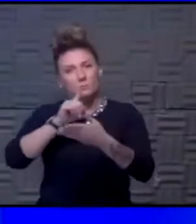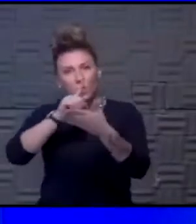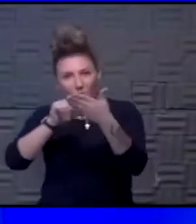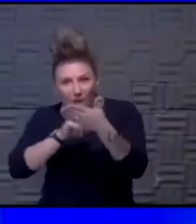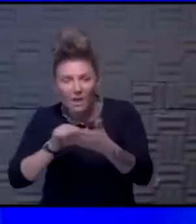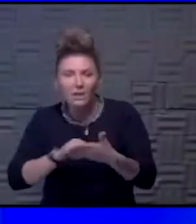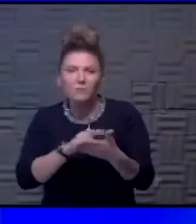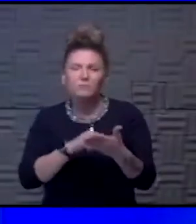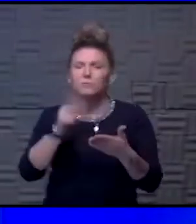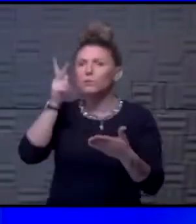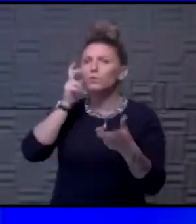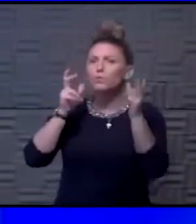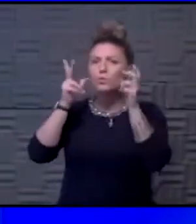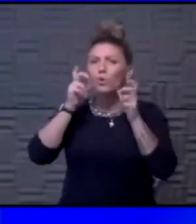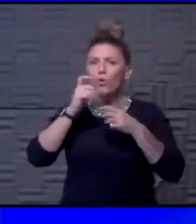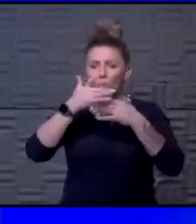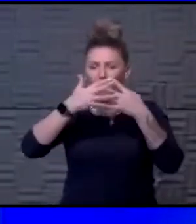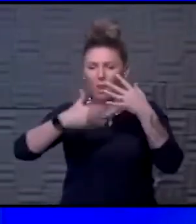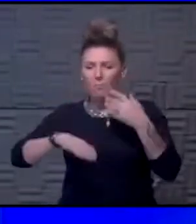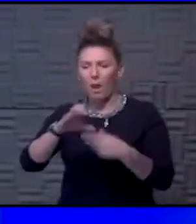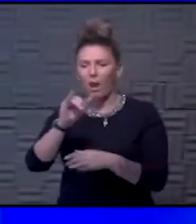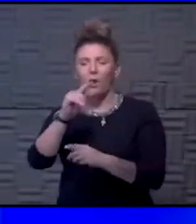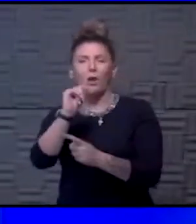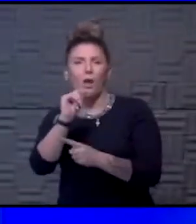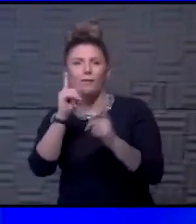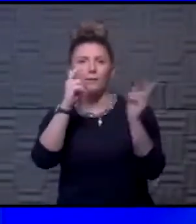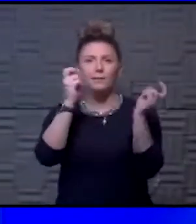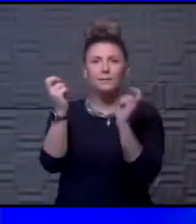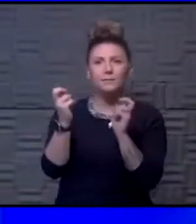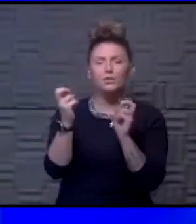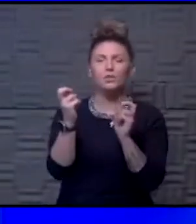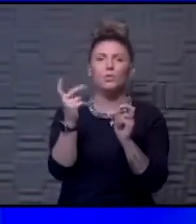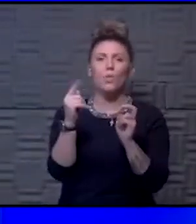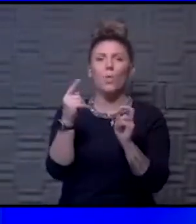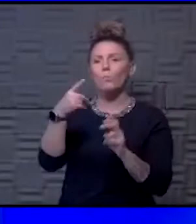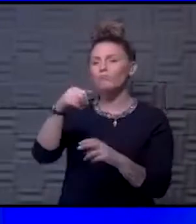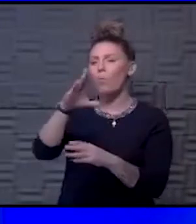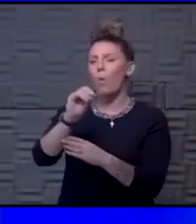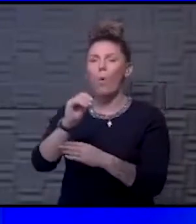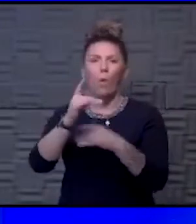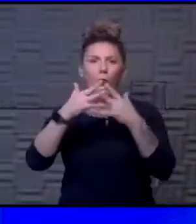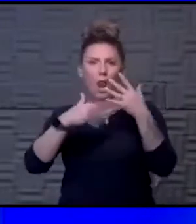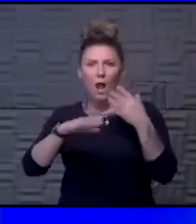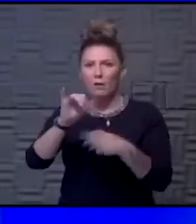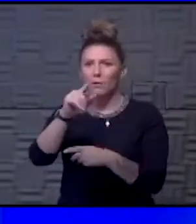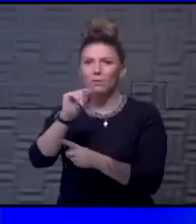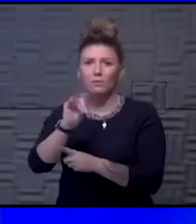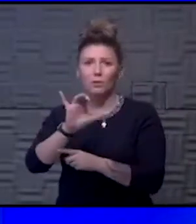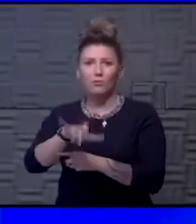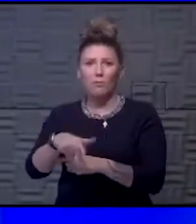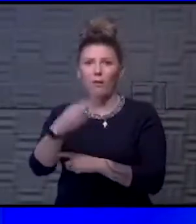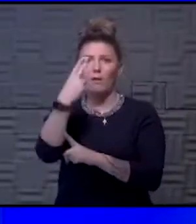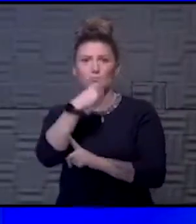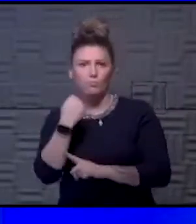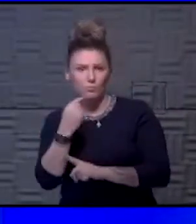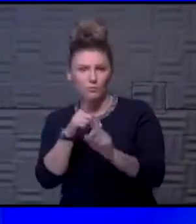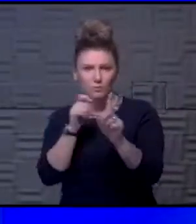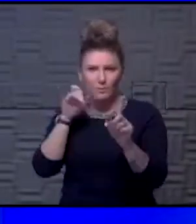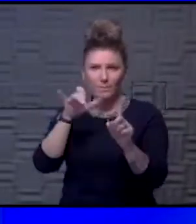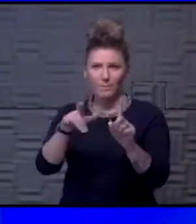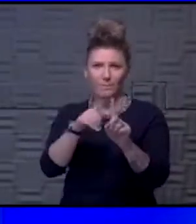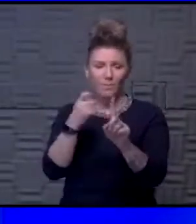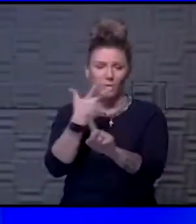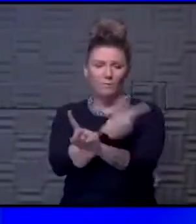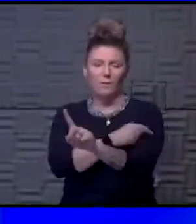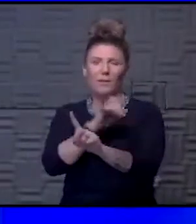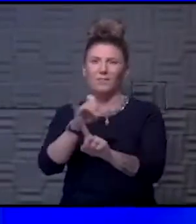heard about some of the blood clotting issues or the prothrombotic state, meaning your risk of blood clot from the vaccines as well, and